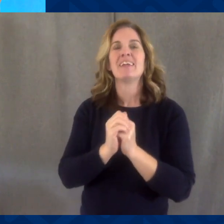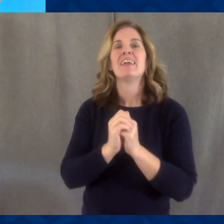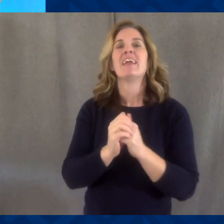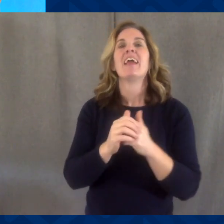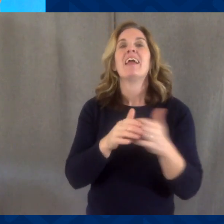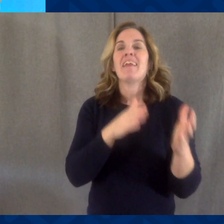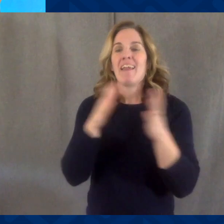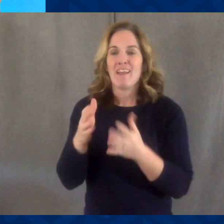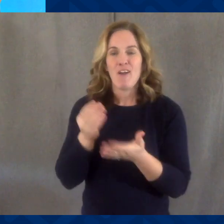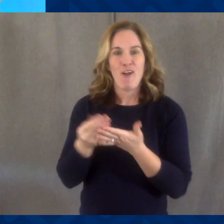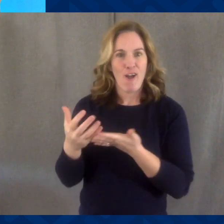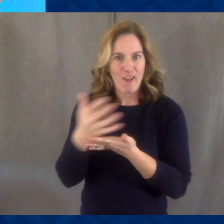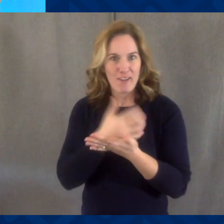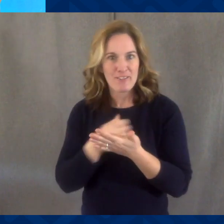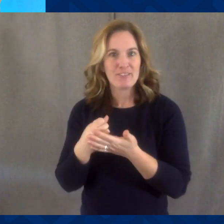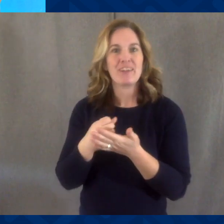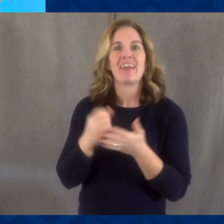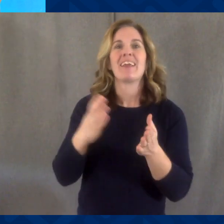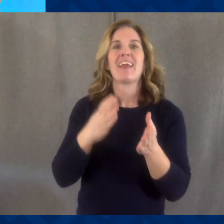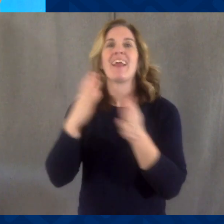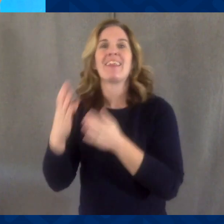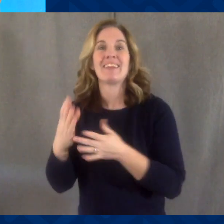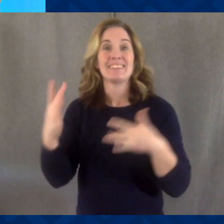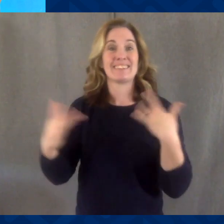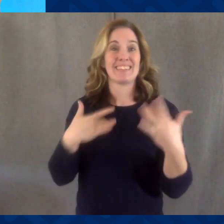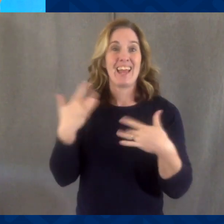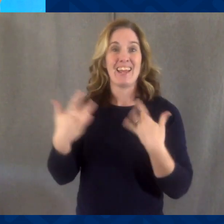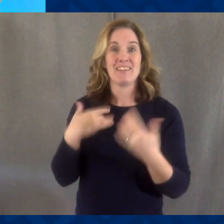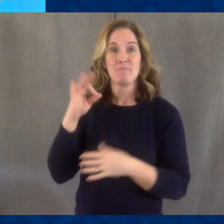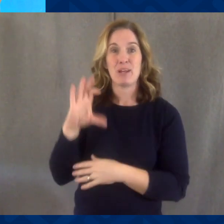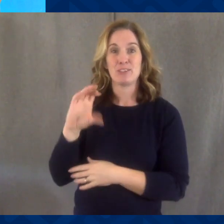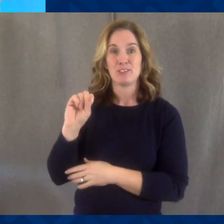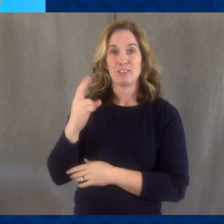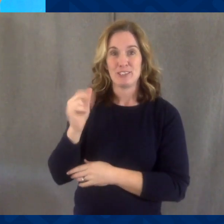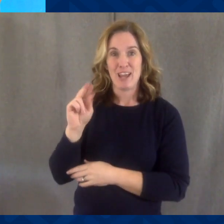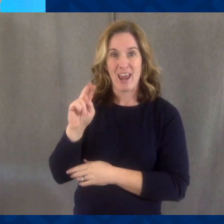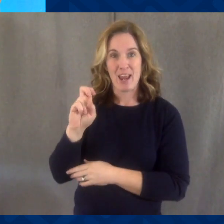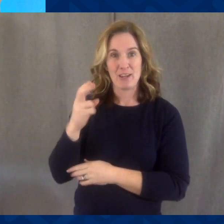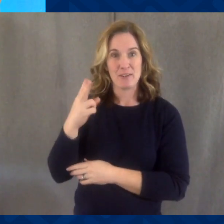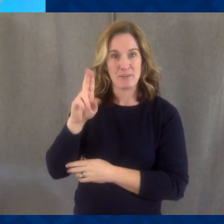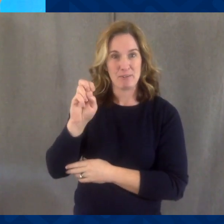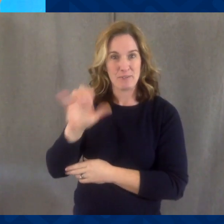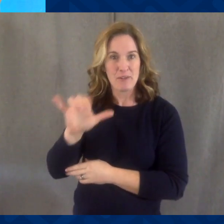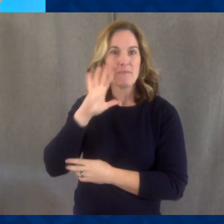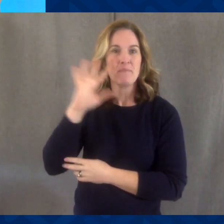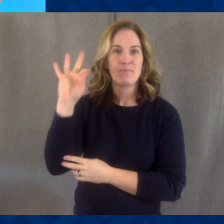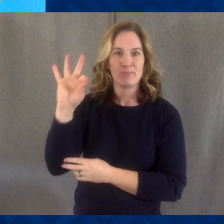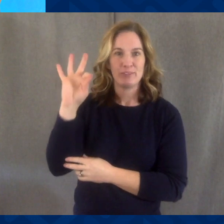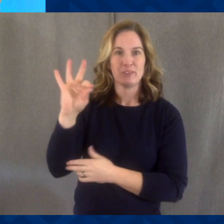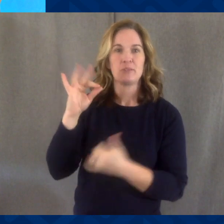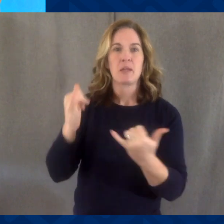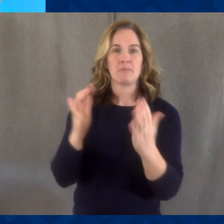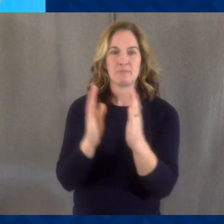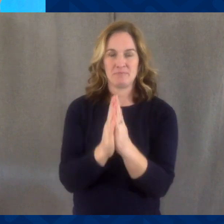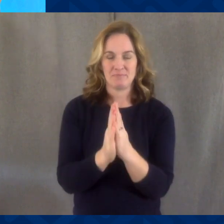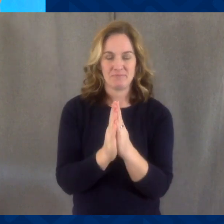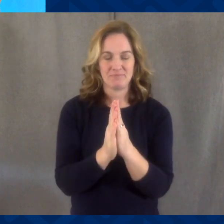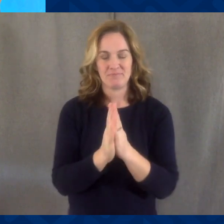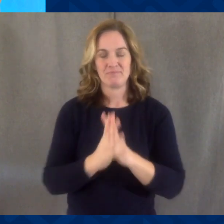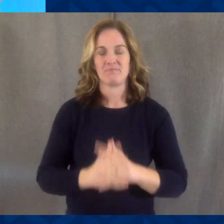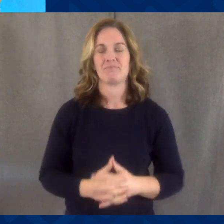the offering. I'm really excited today to hear a message from Pastor Shane Huey. Would you pray with me as we begin to worship?